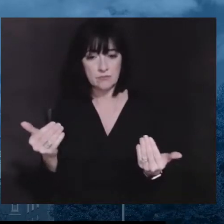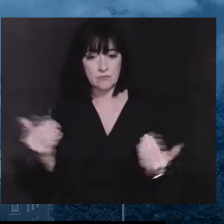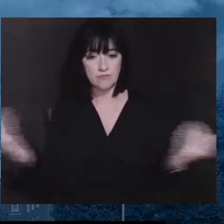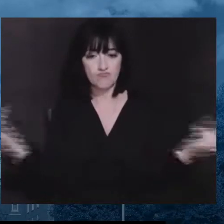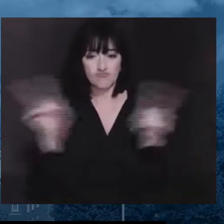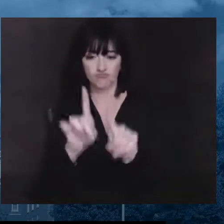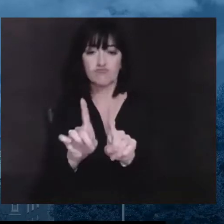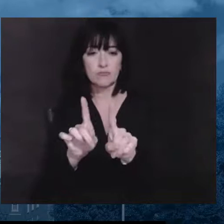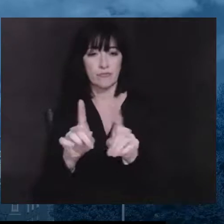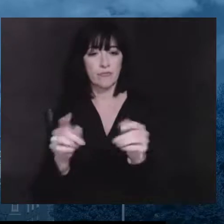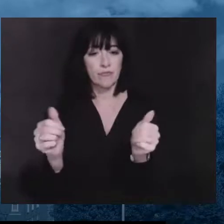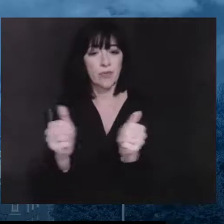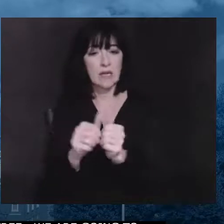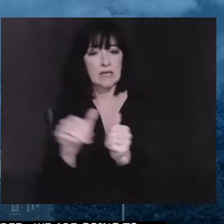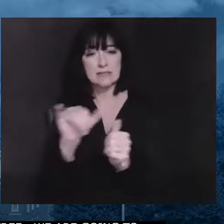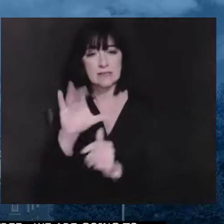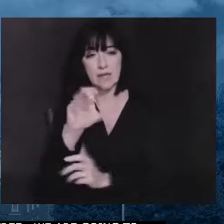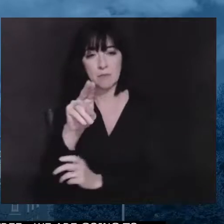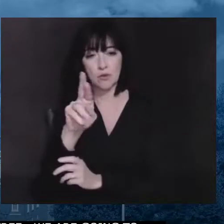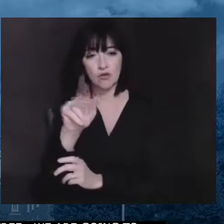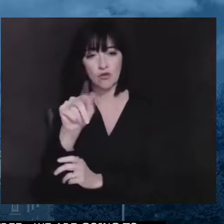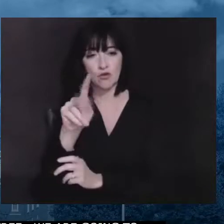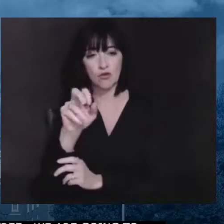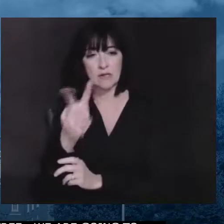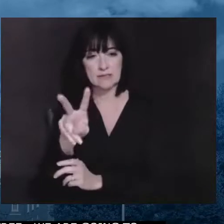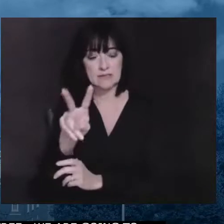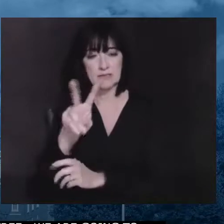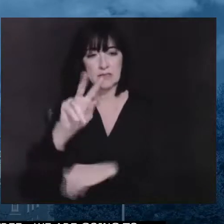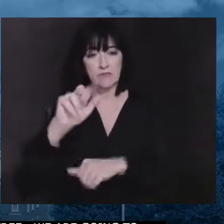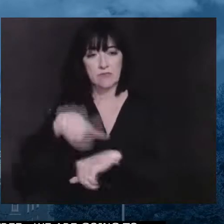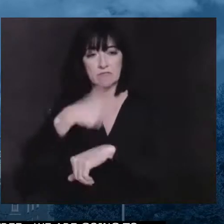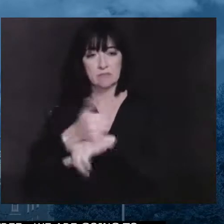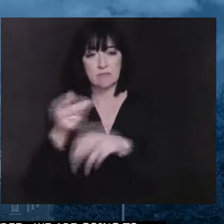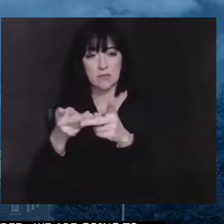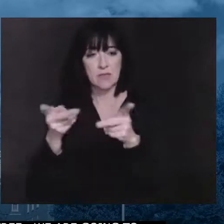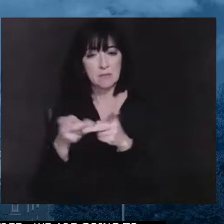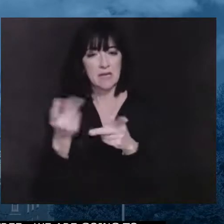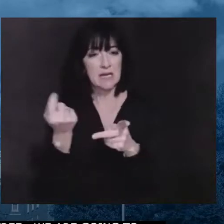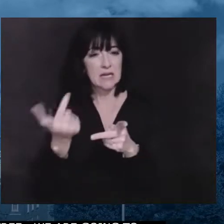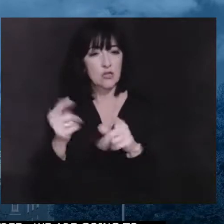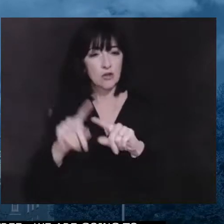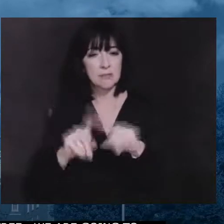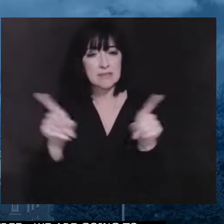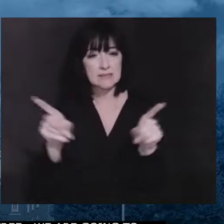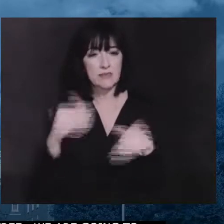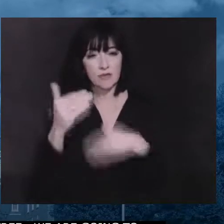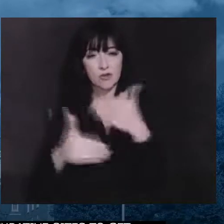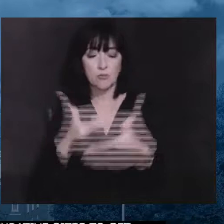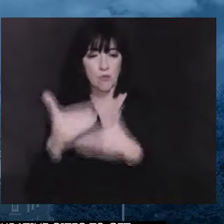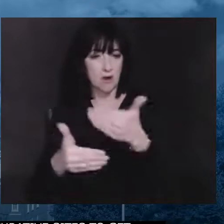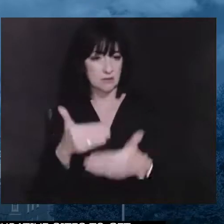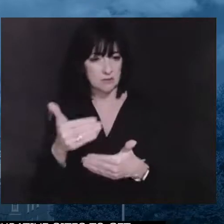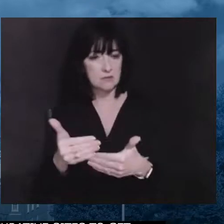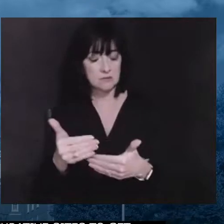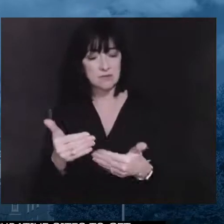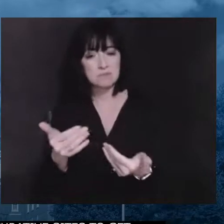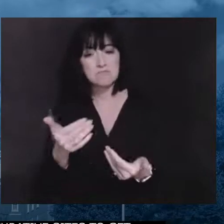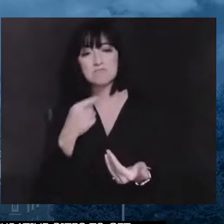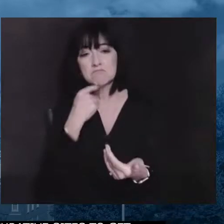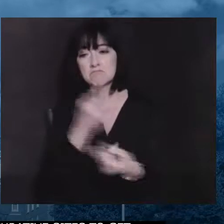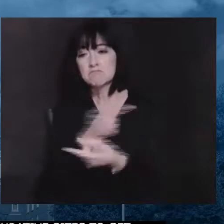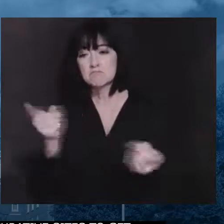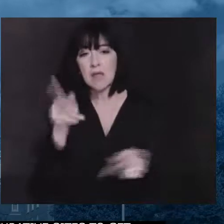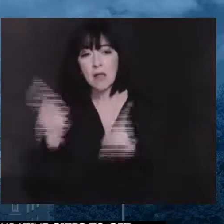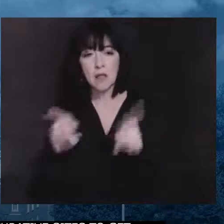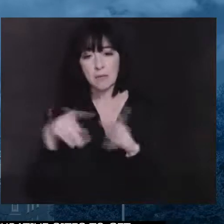the process faster. There is a little bit different process with data collection. So we'll have people fill out a paper form. We might even